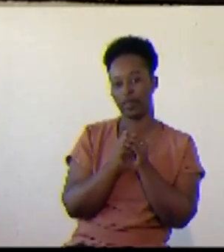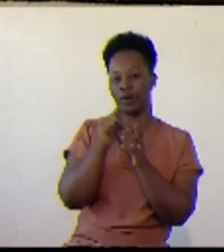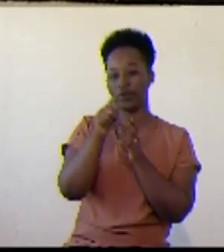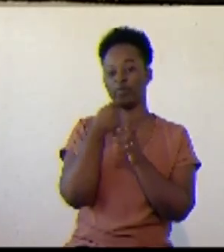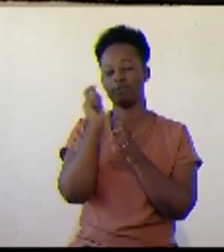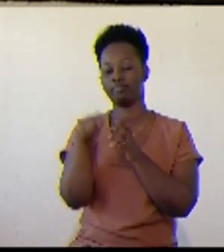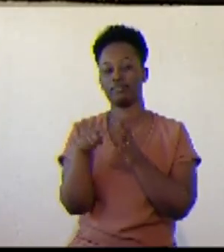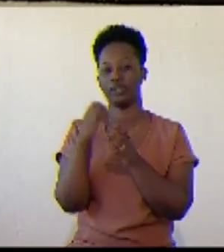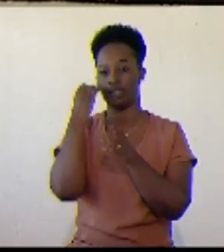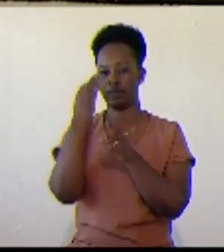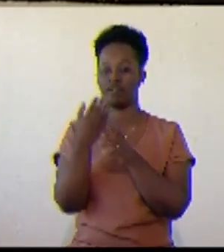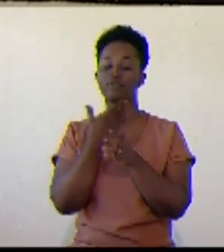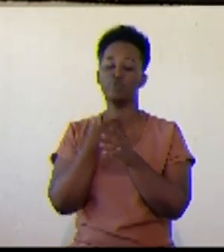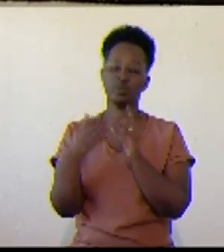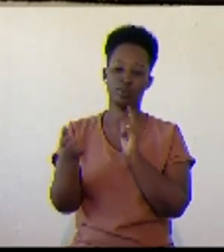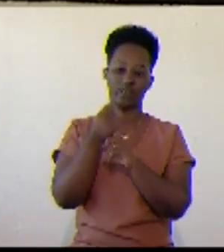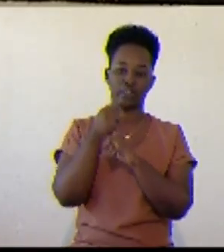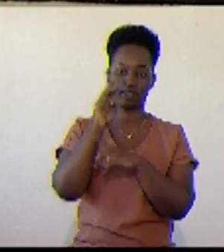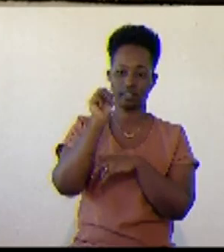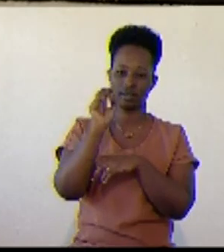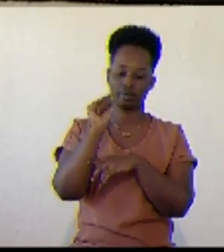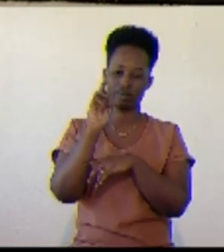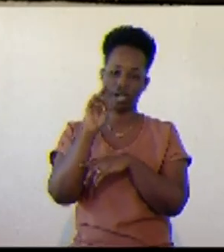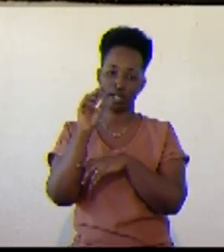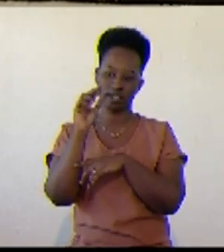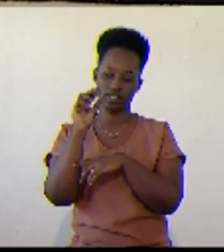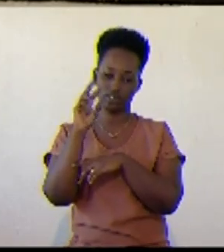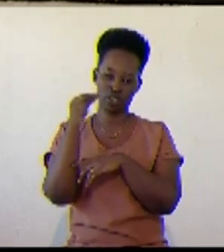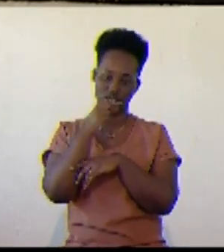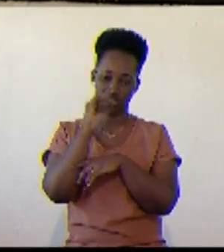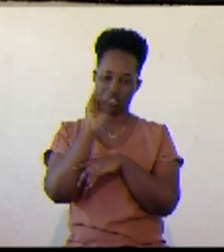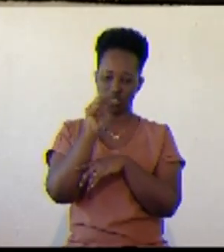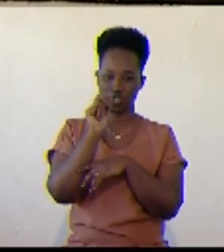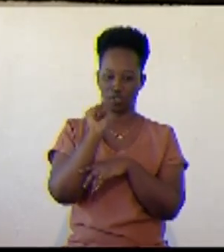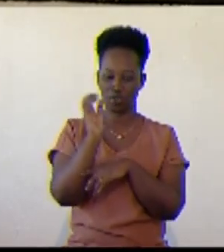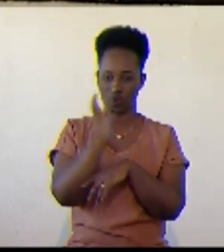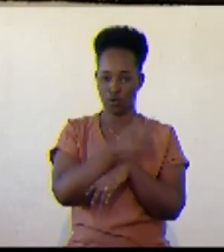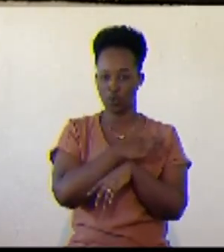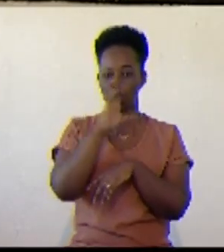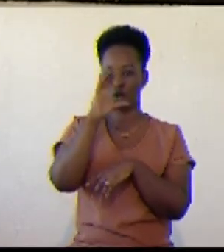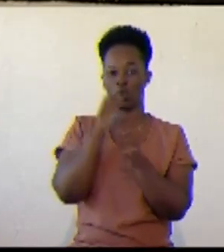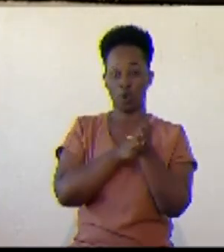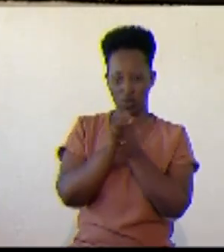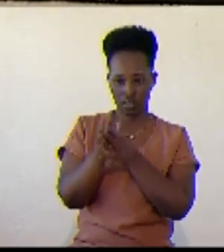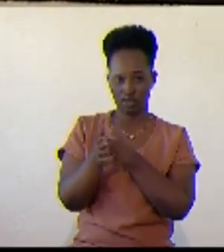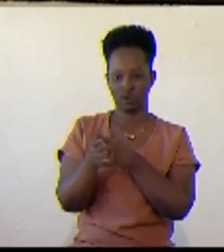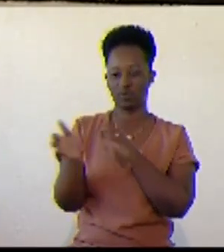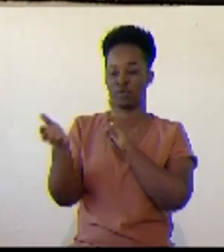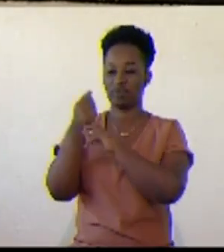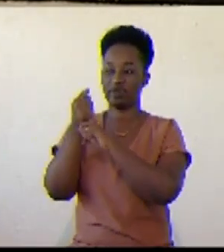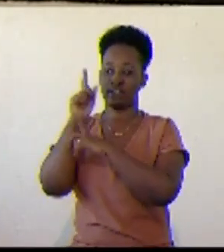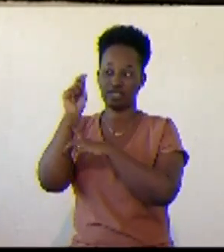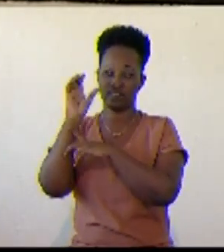to, if you want to get marginal cost, you differentiate the total cost function with respect to output.